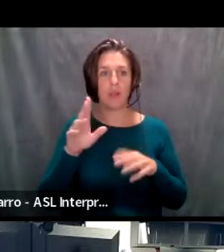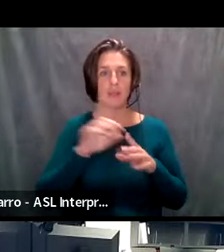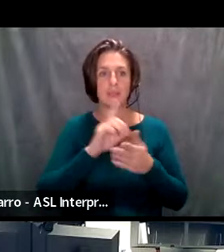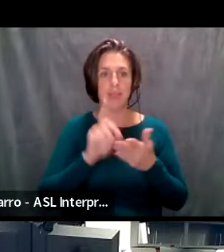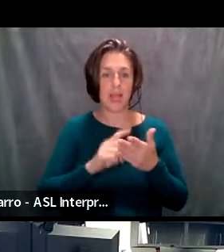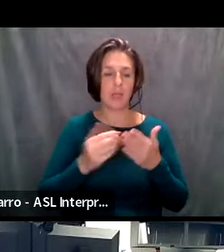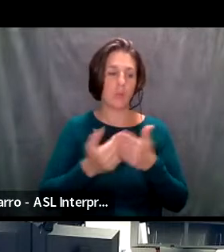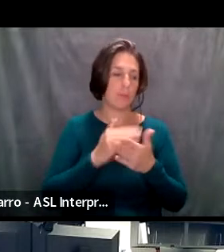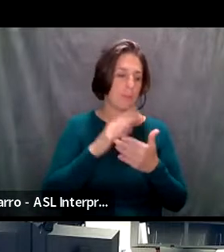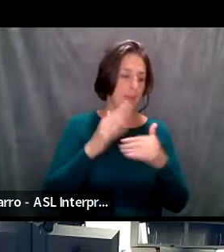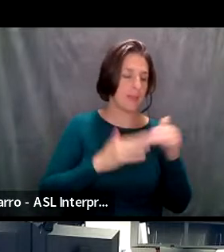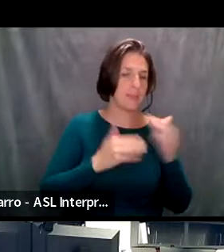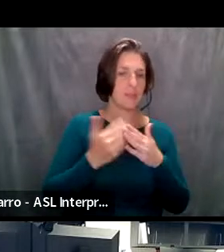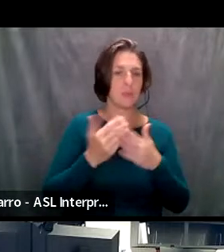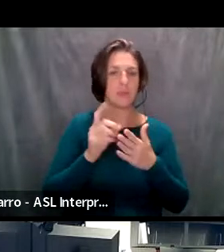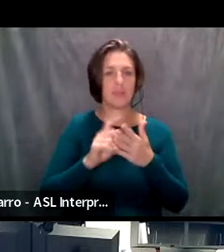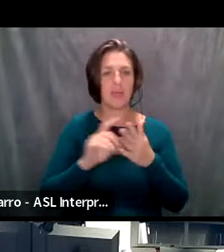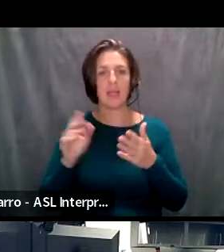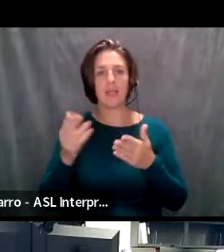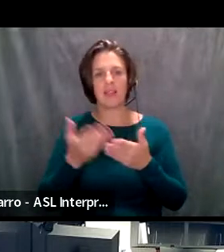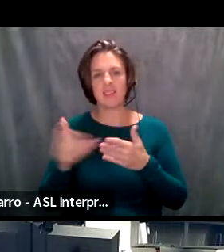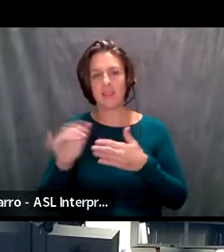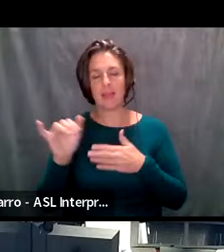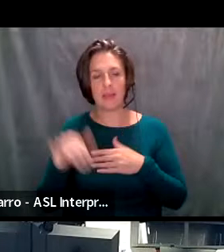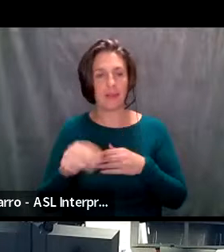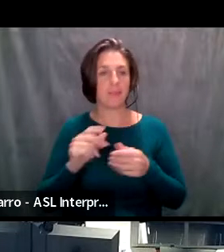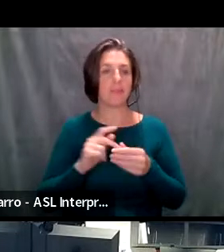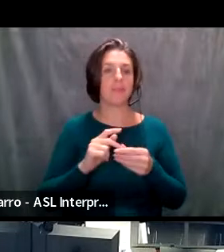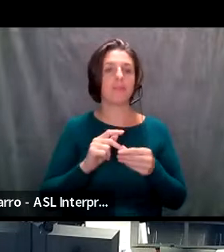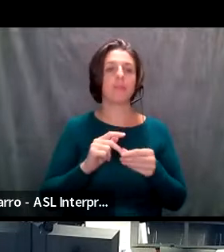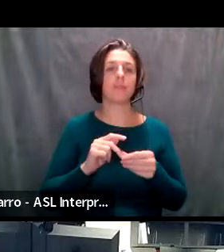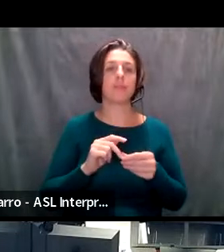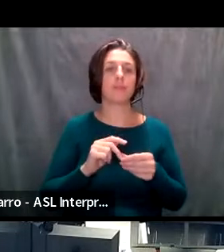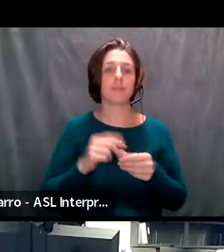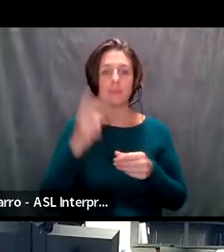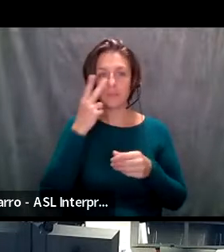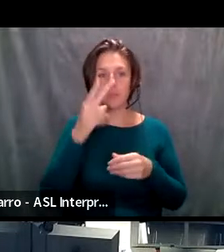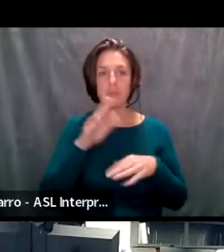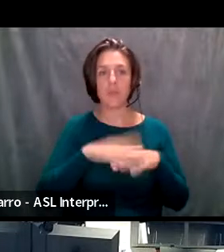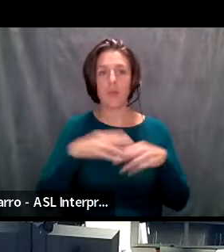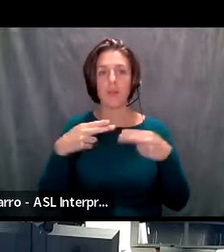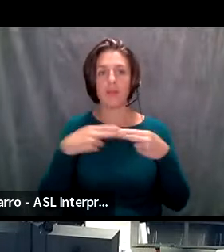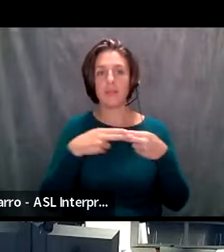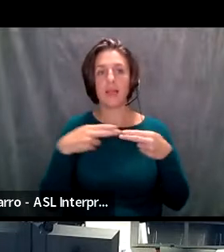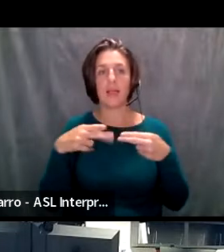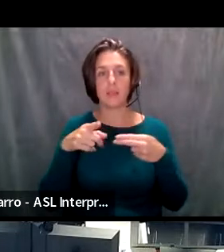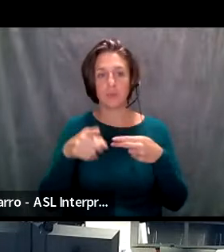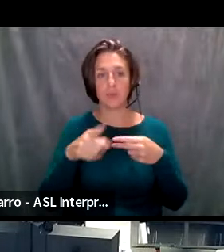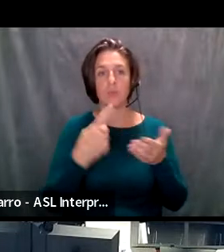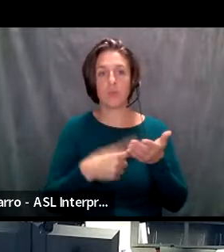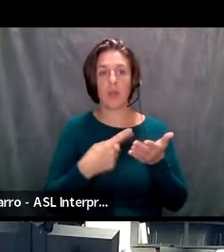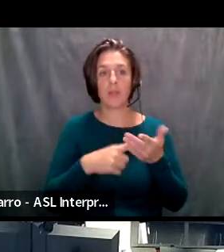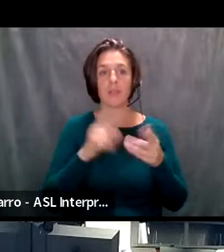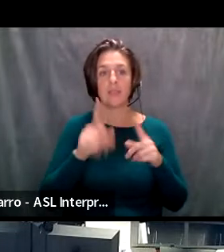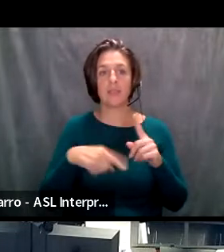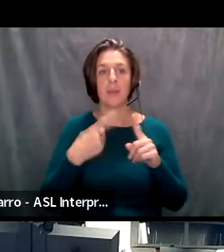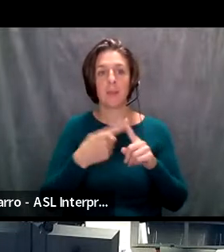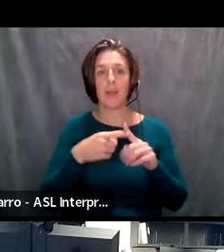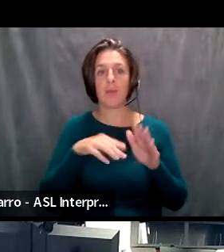and new designs and things like that. I saw that on the slides you had talked about